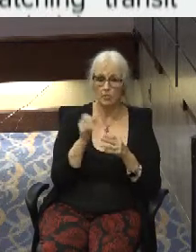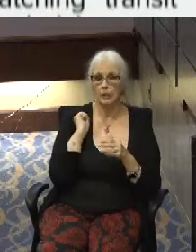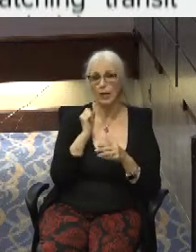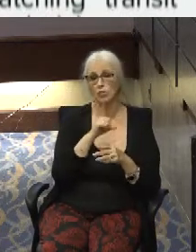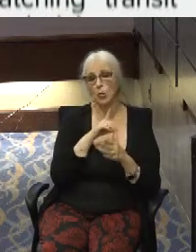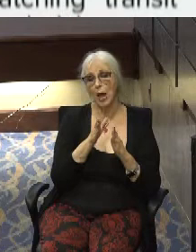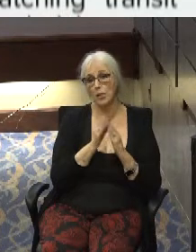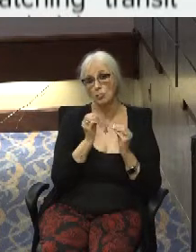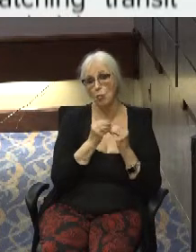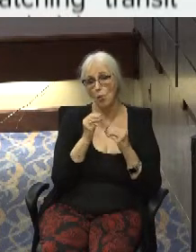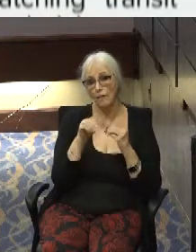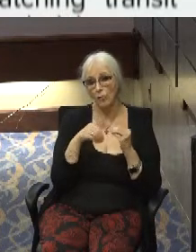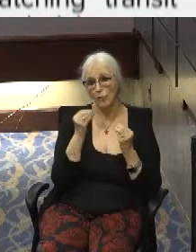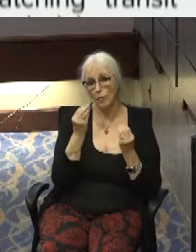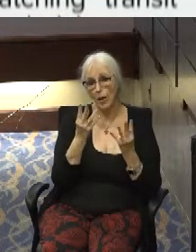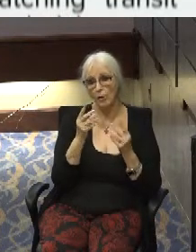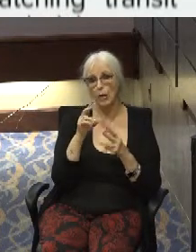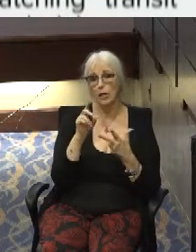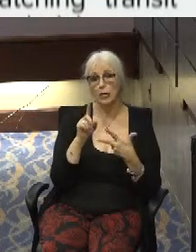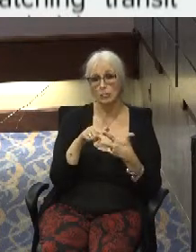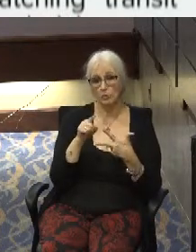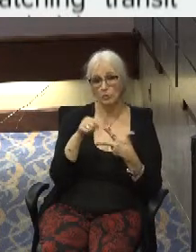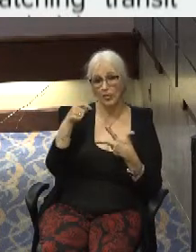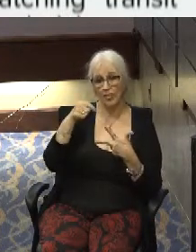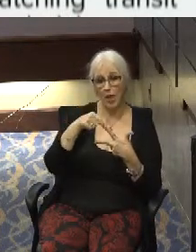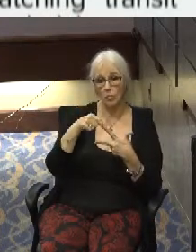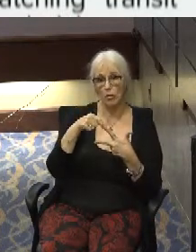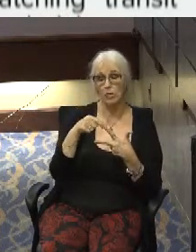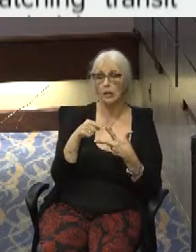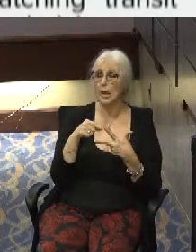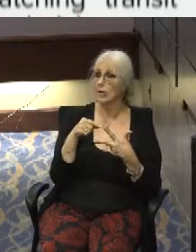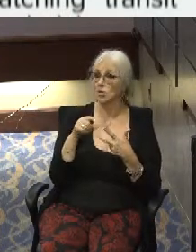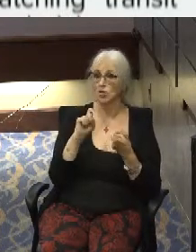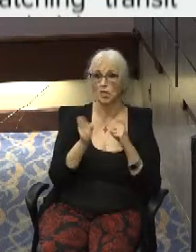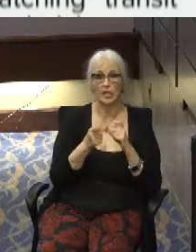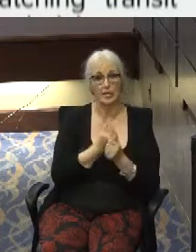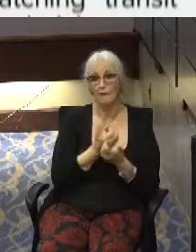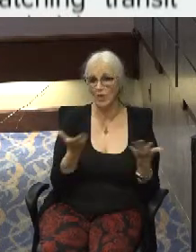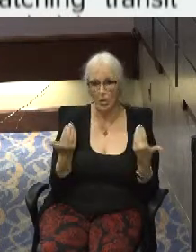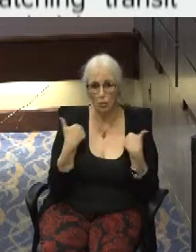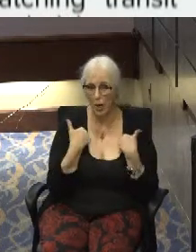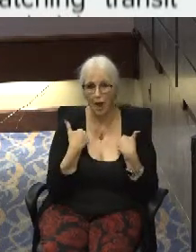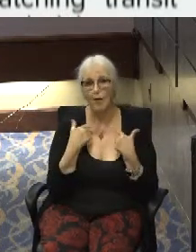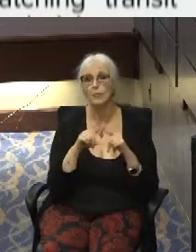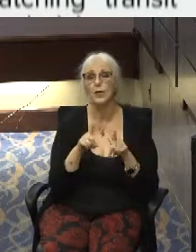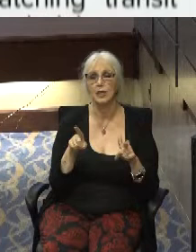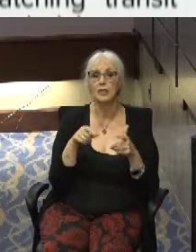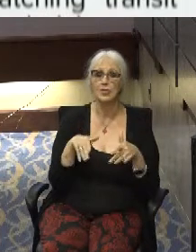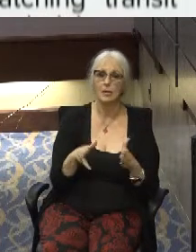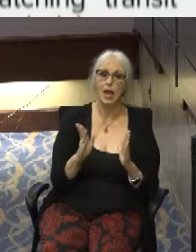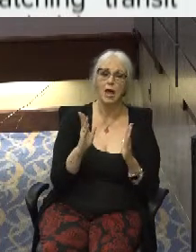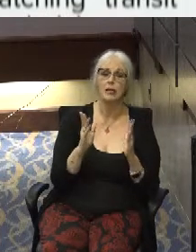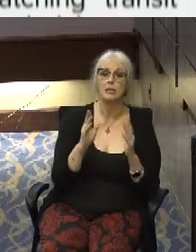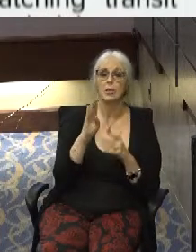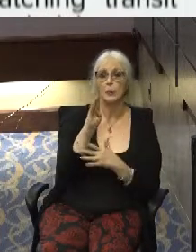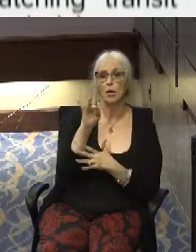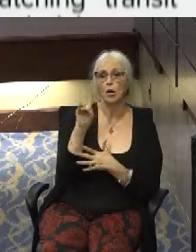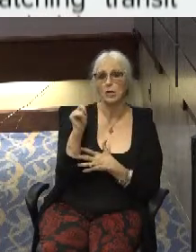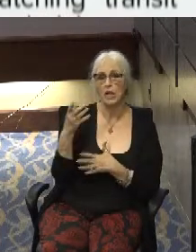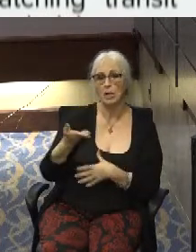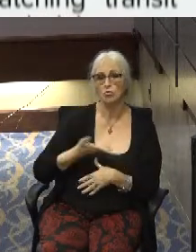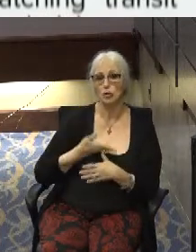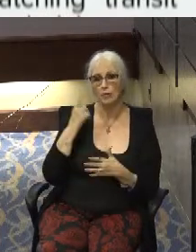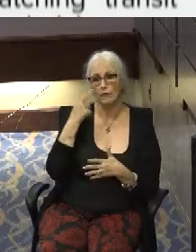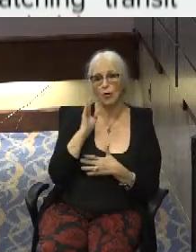information on scenario 2, which is a blank slate, which basically blows the lid off of everything we have, but still allows BRT to be reintroduced in the